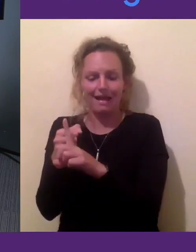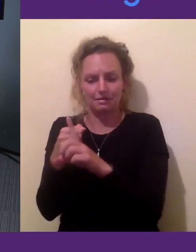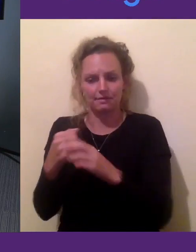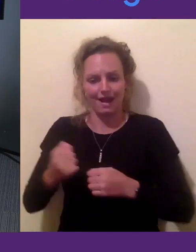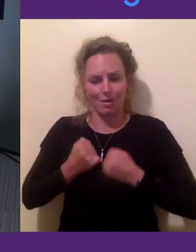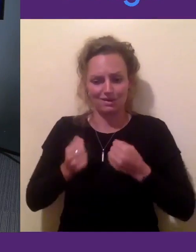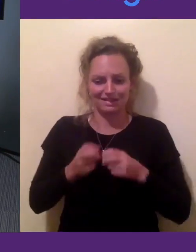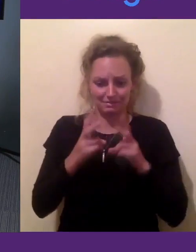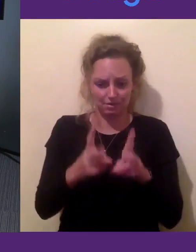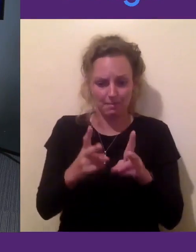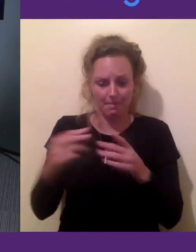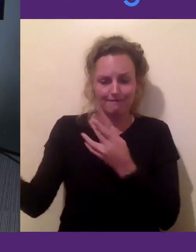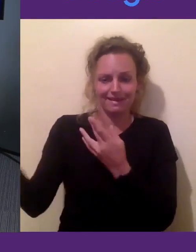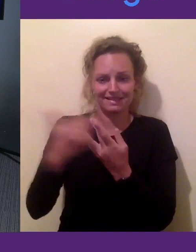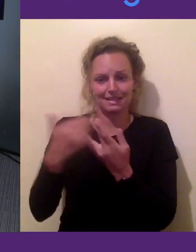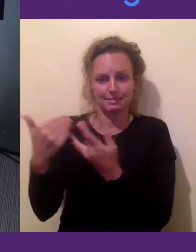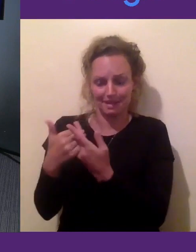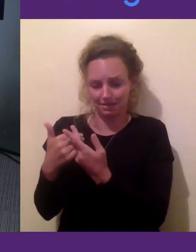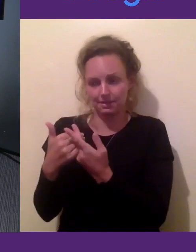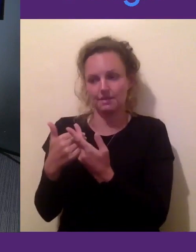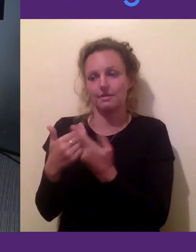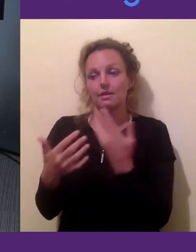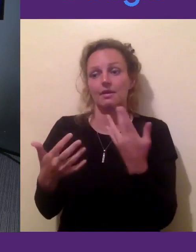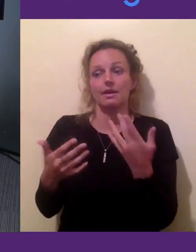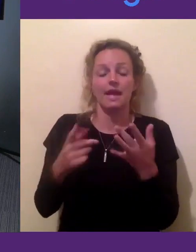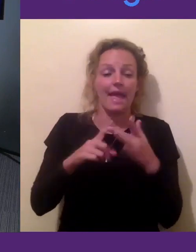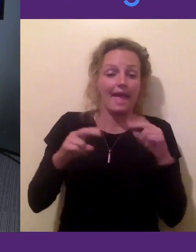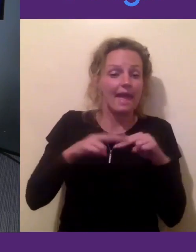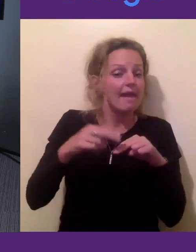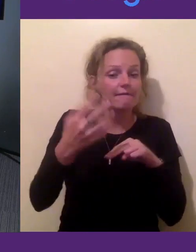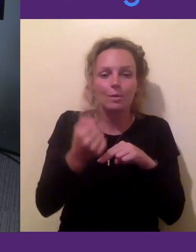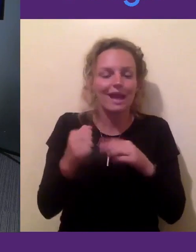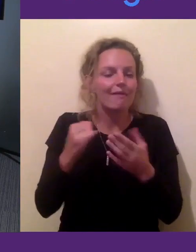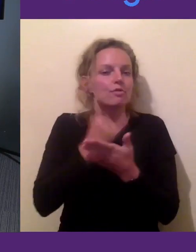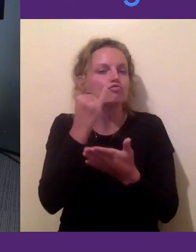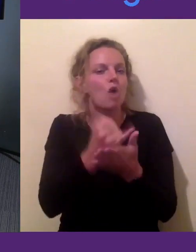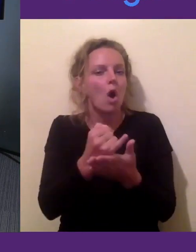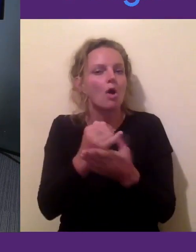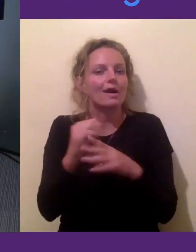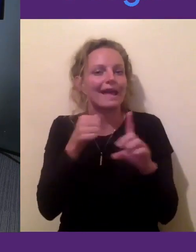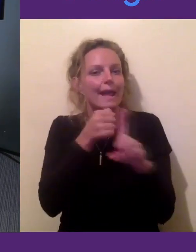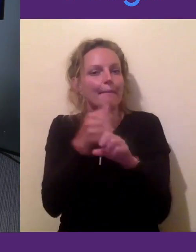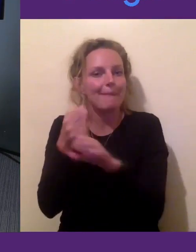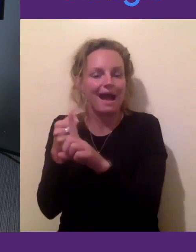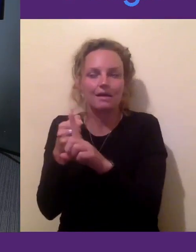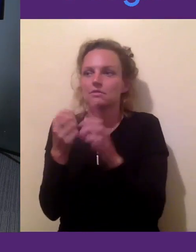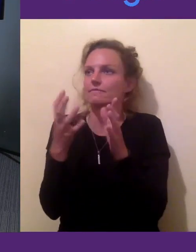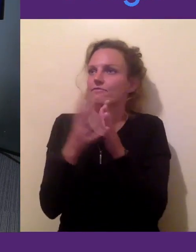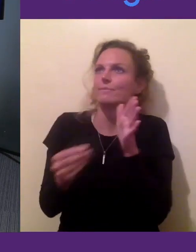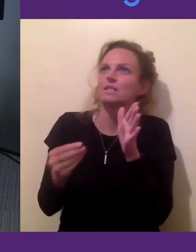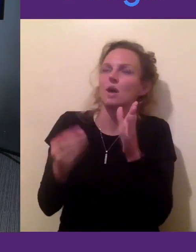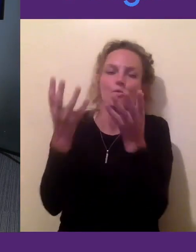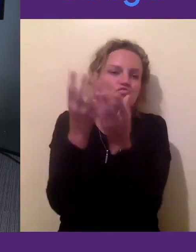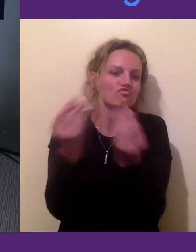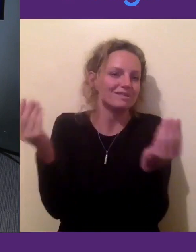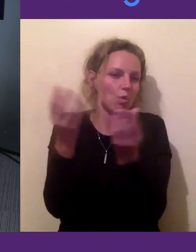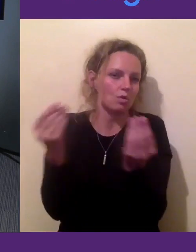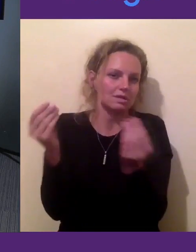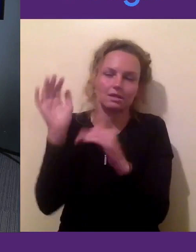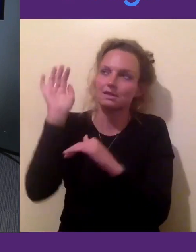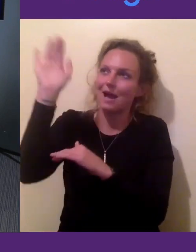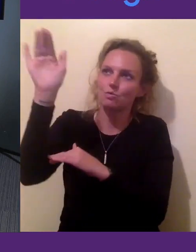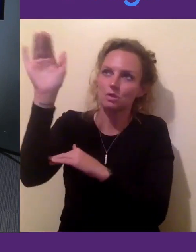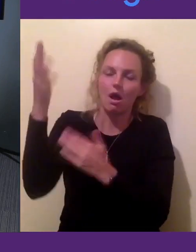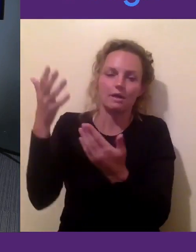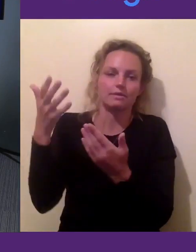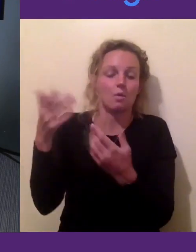other lines. So we have the indirect impact, and that is the impact from purchase resources, products and services. So we buy accessible. We